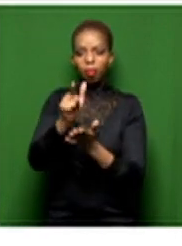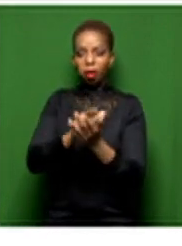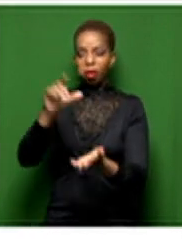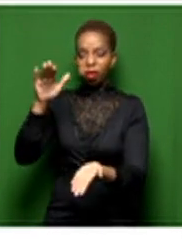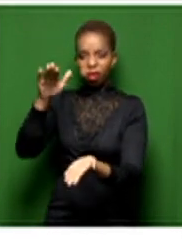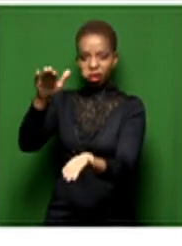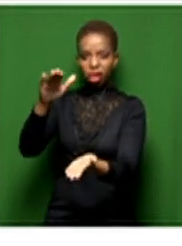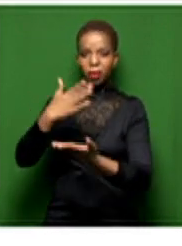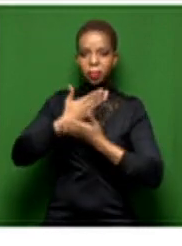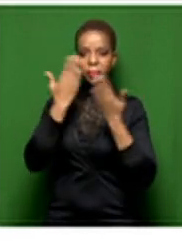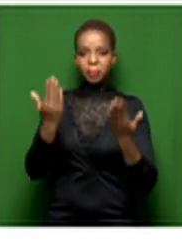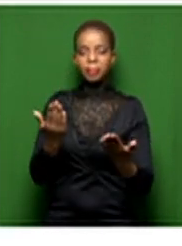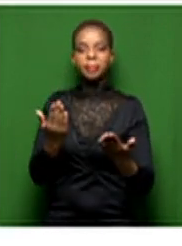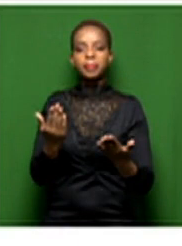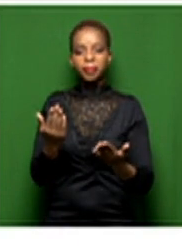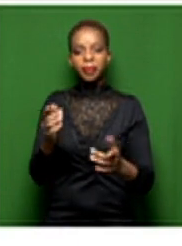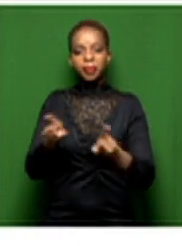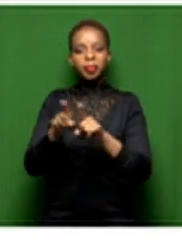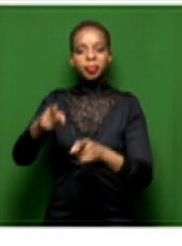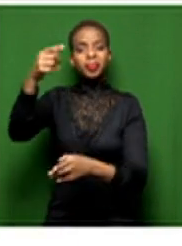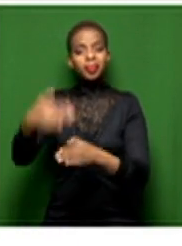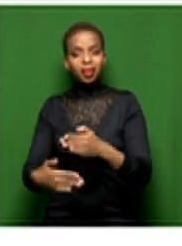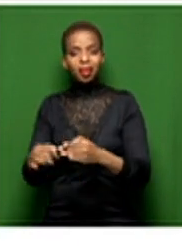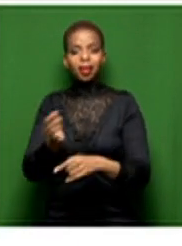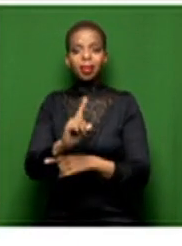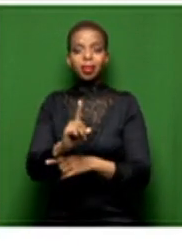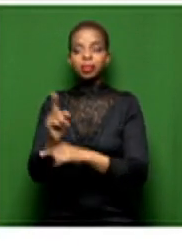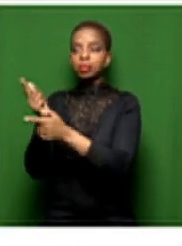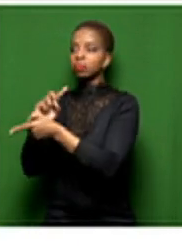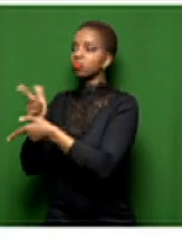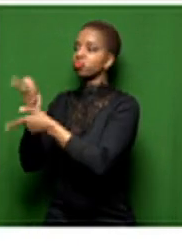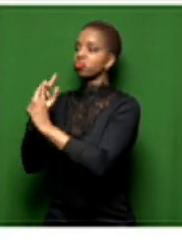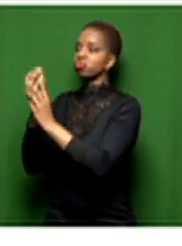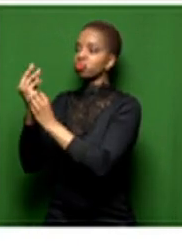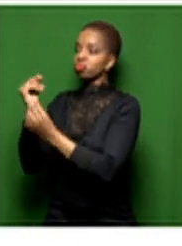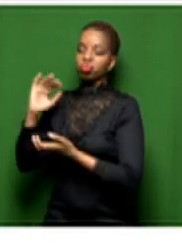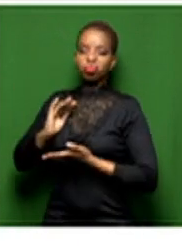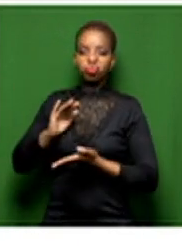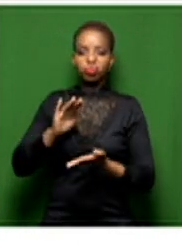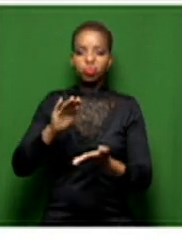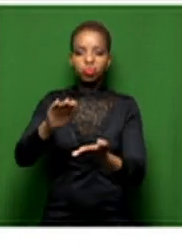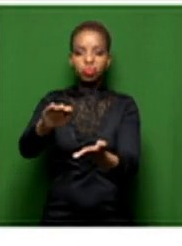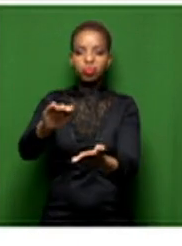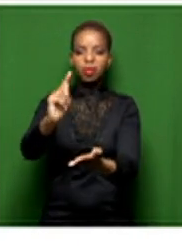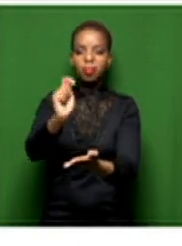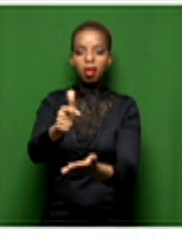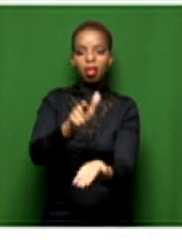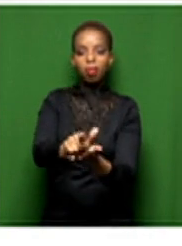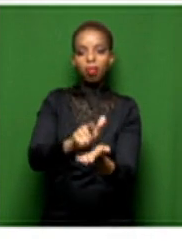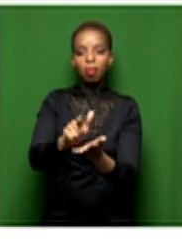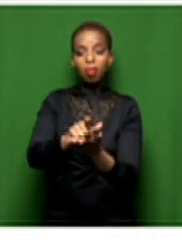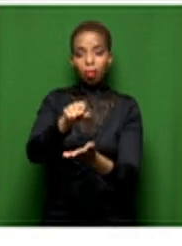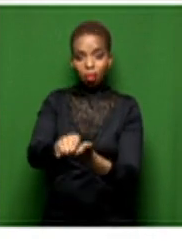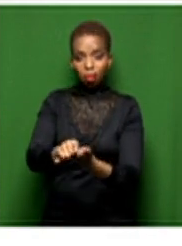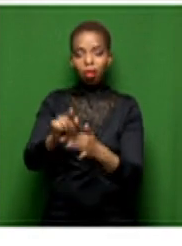up being pushed to make debts, and that debt is carried into their marriage, you